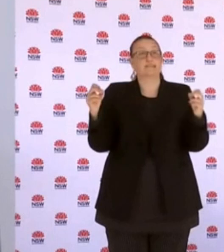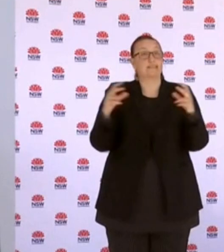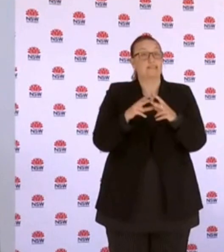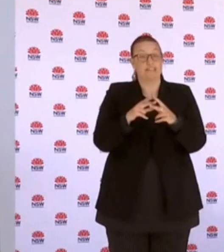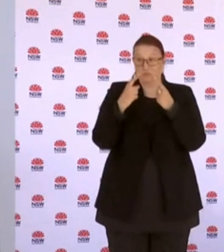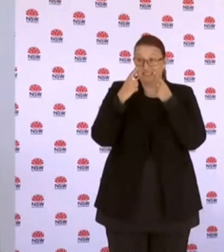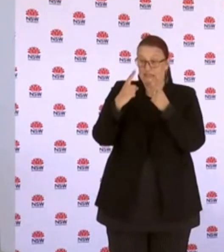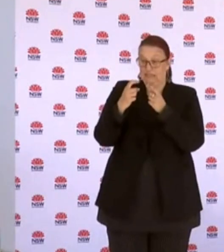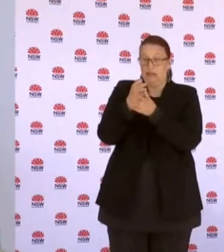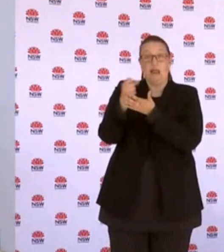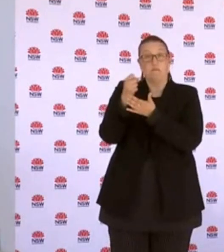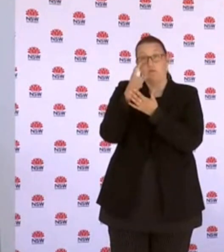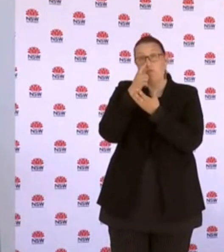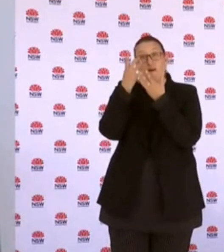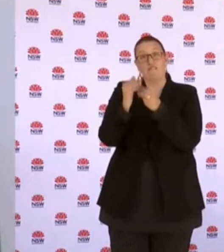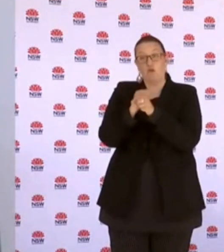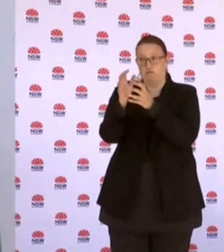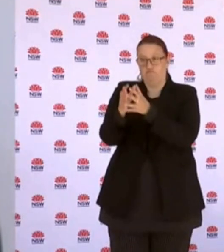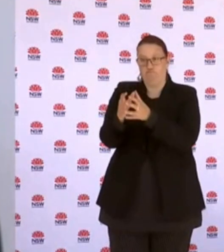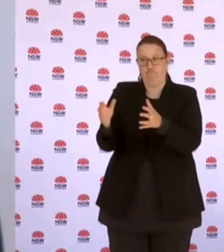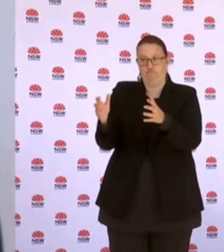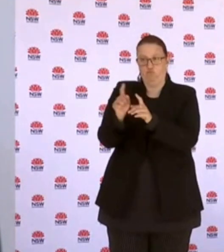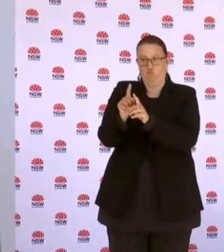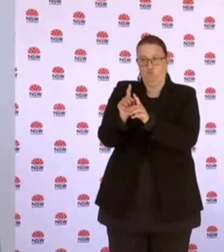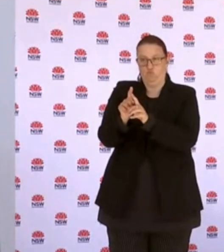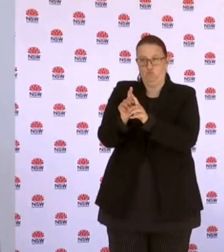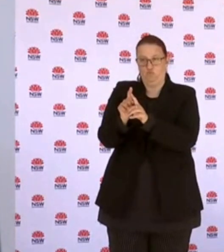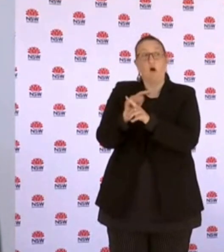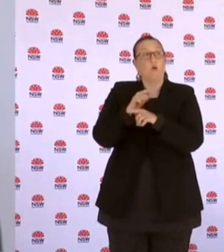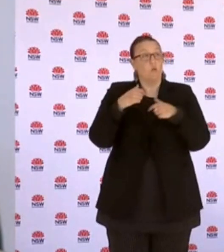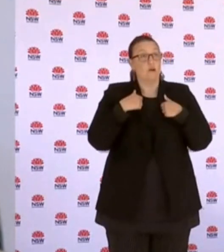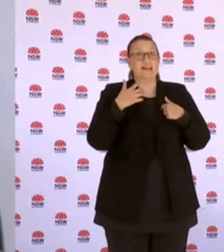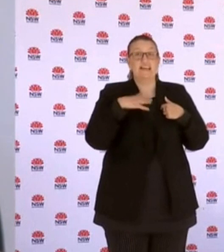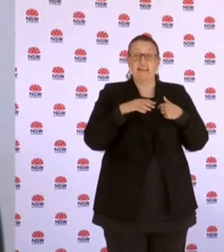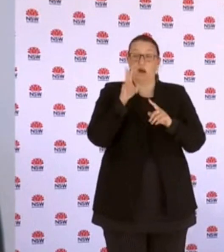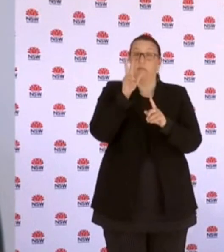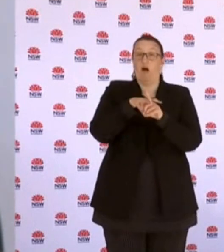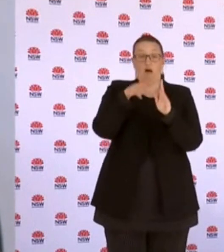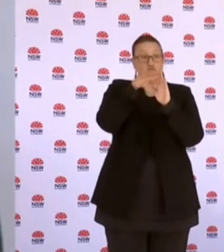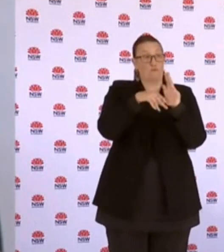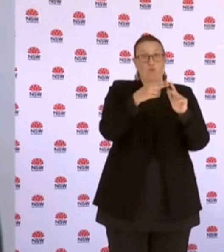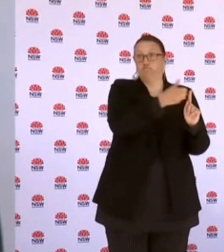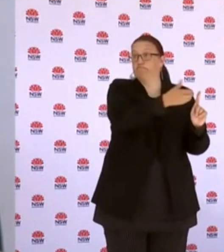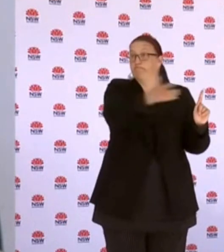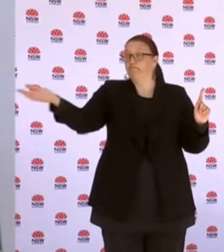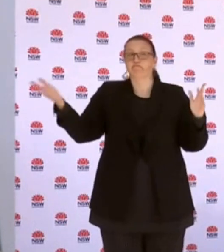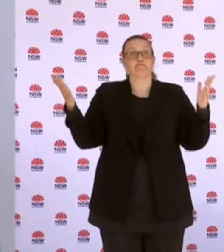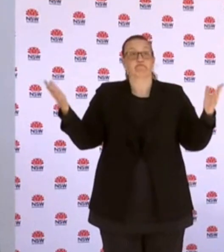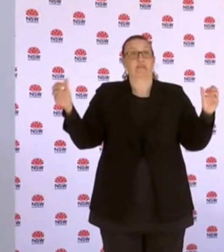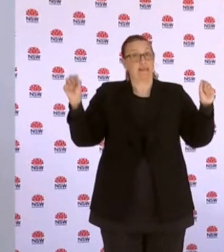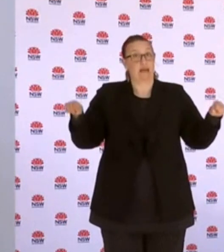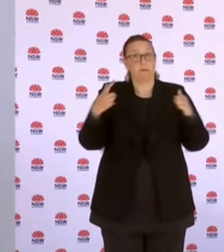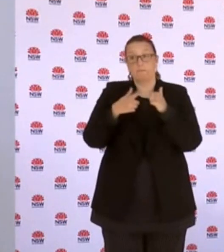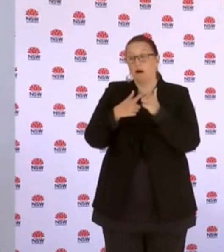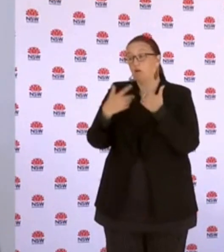predominantly. And so whilst you need those macro settings, I would just like to thank the community leaders, thank the community of